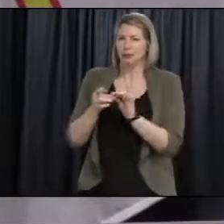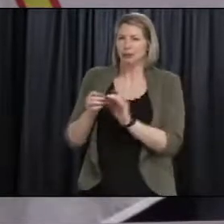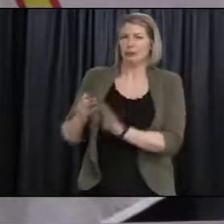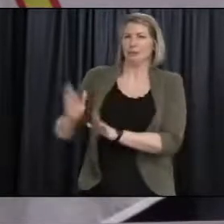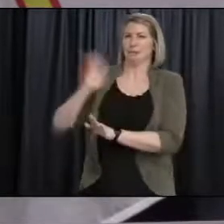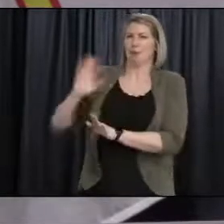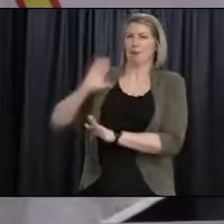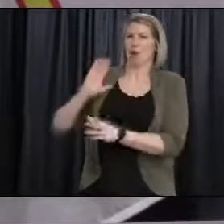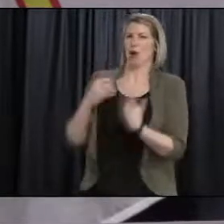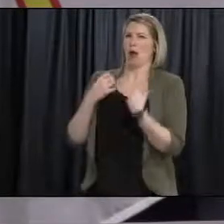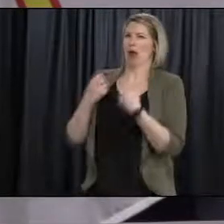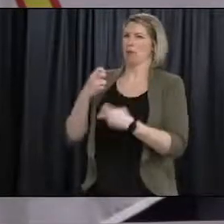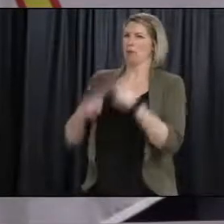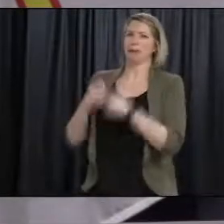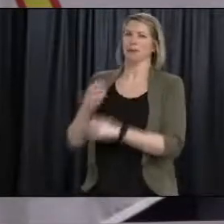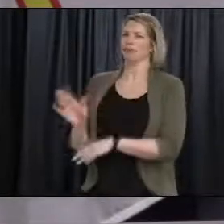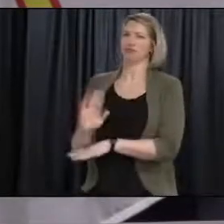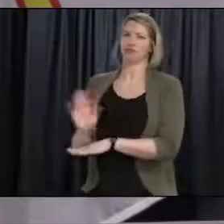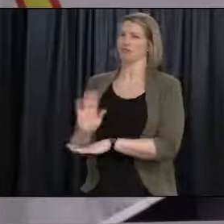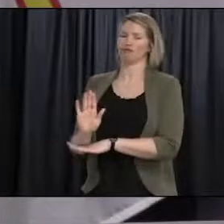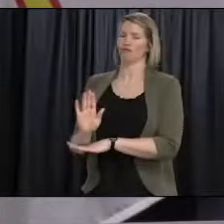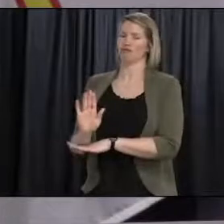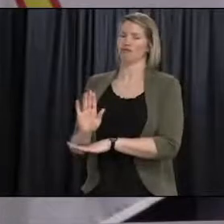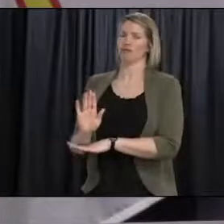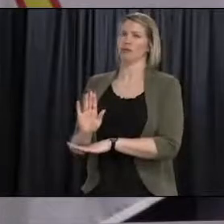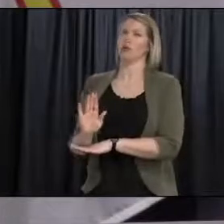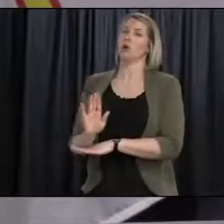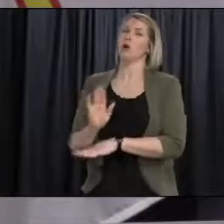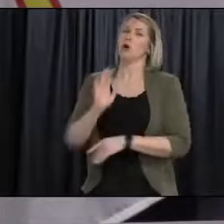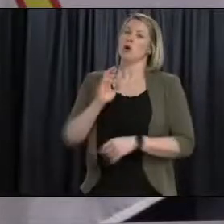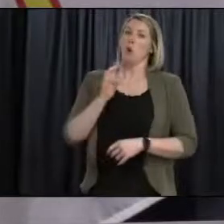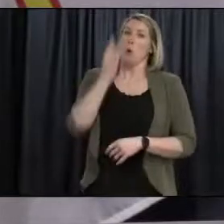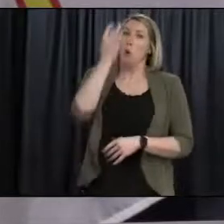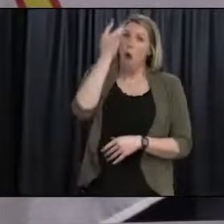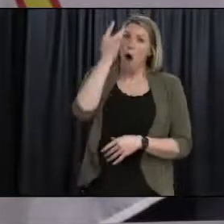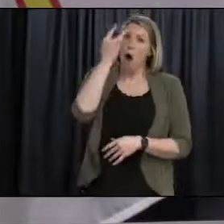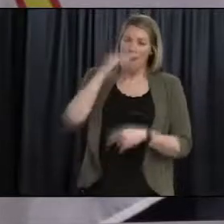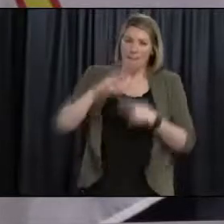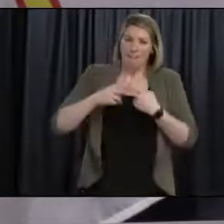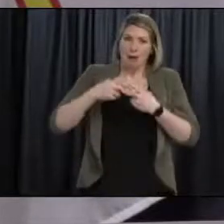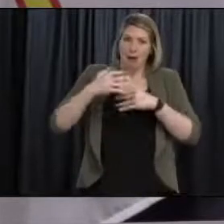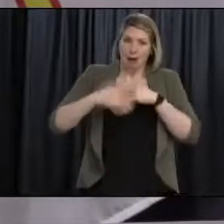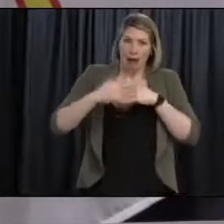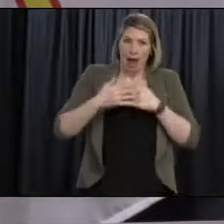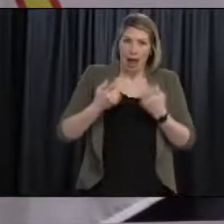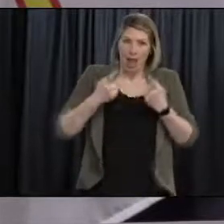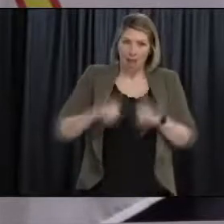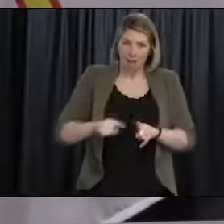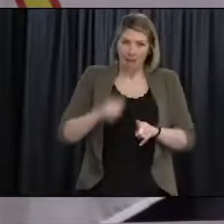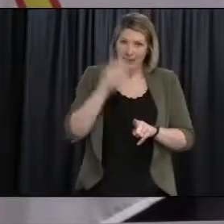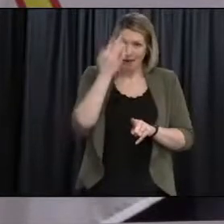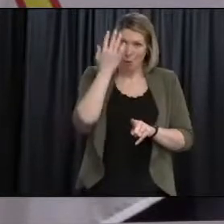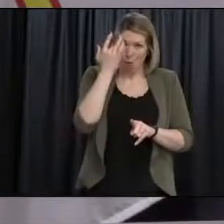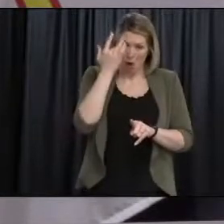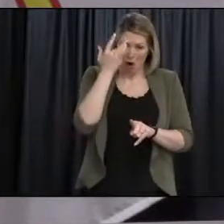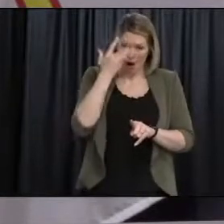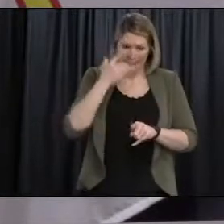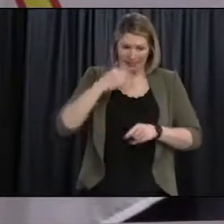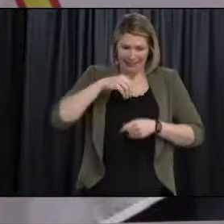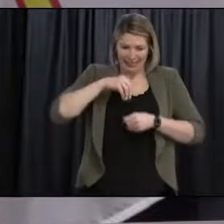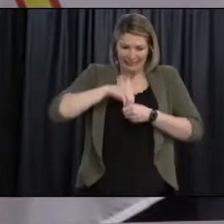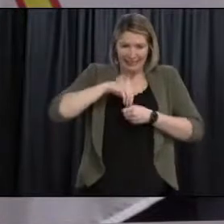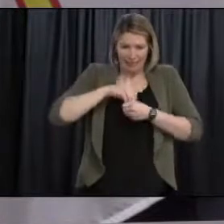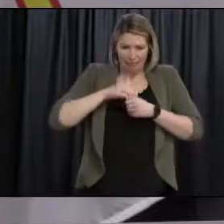mechanism of causing a blood clot. So it's an immune mediated mechanism that causes this blood clot.